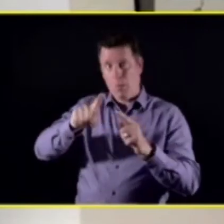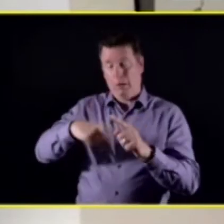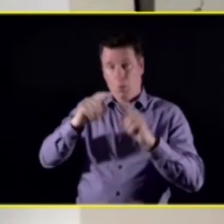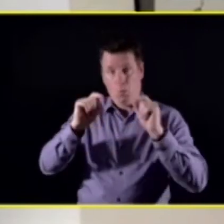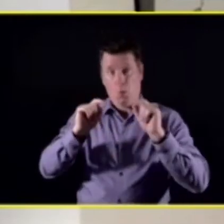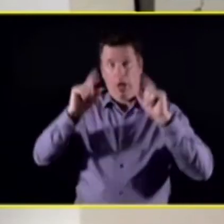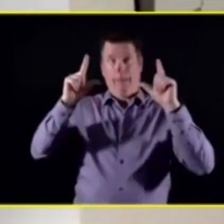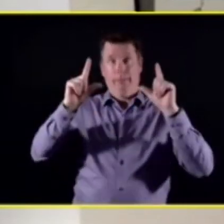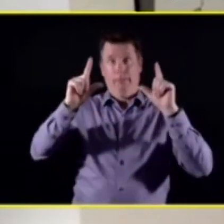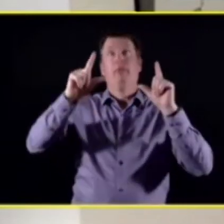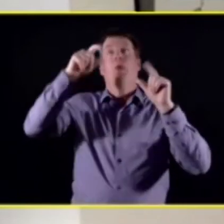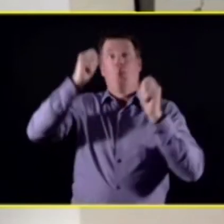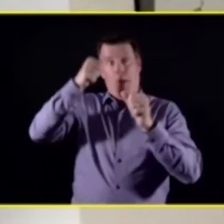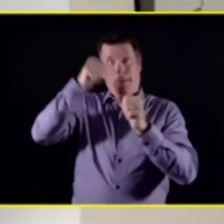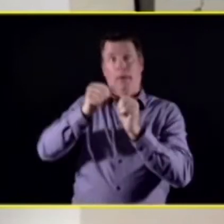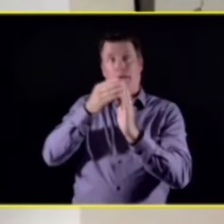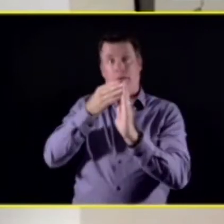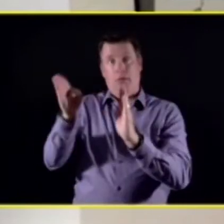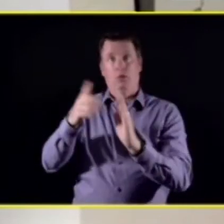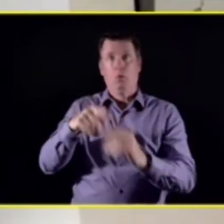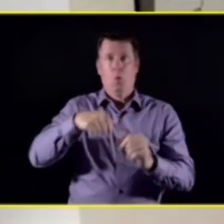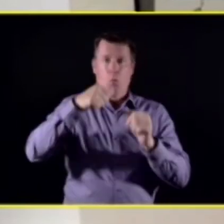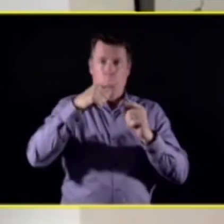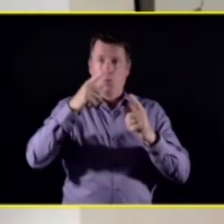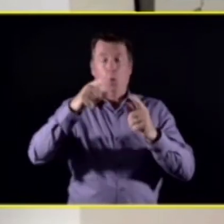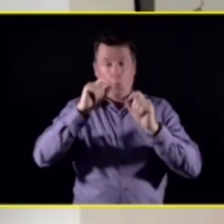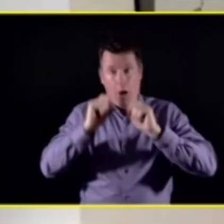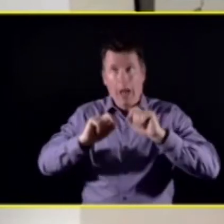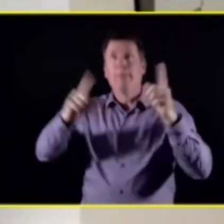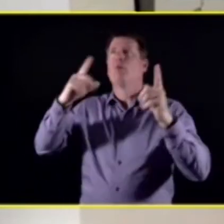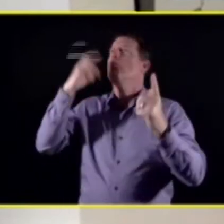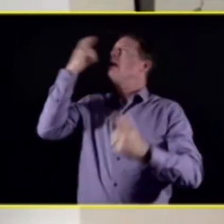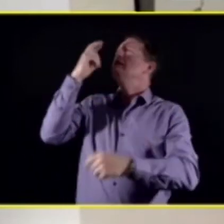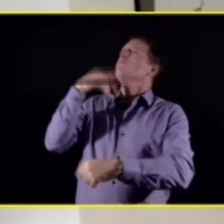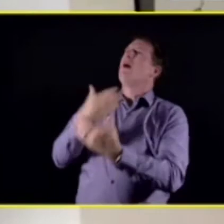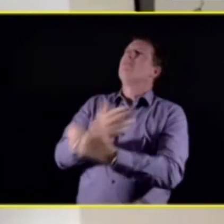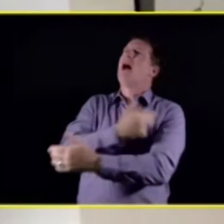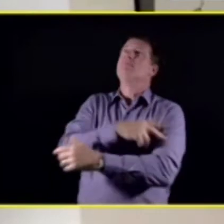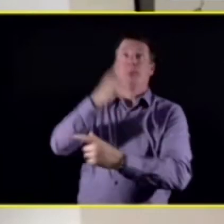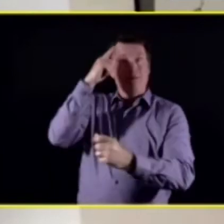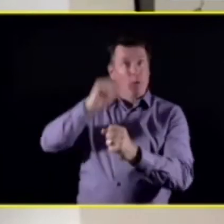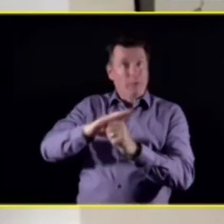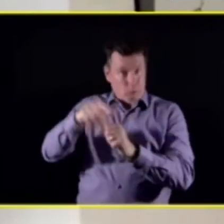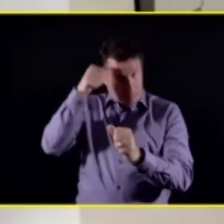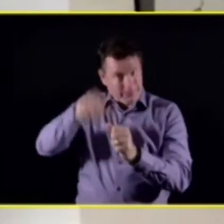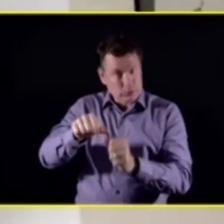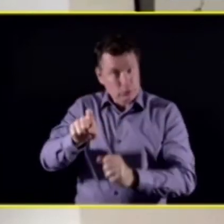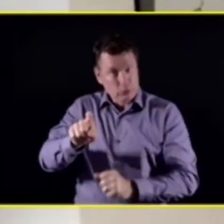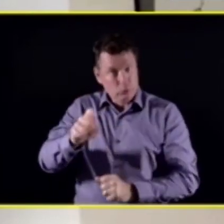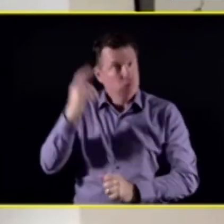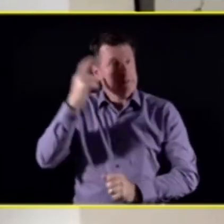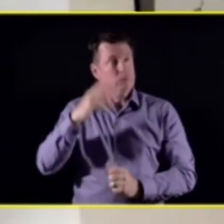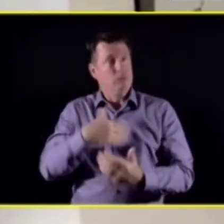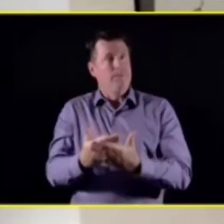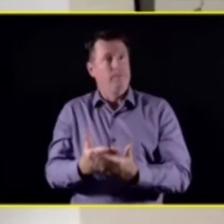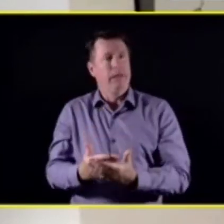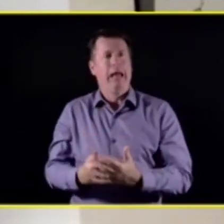I remember my one of my doctors telling me to go to emergency, and she would